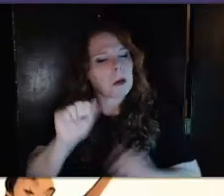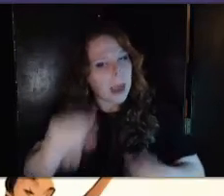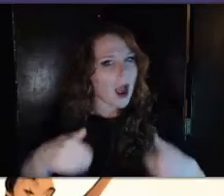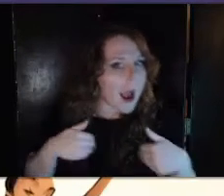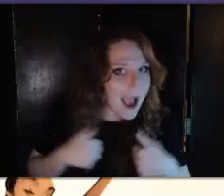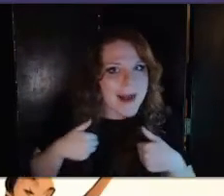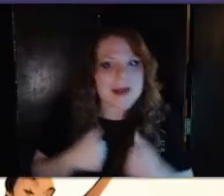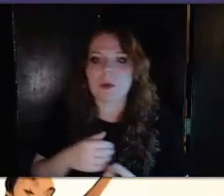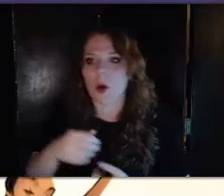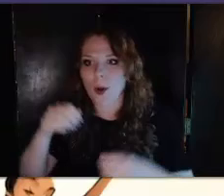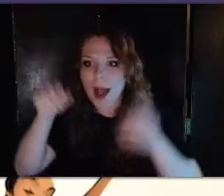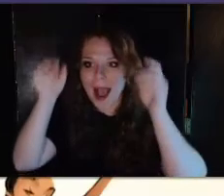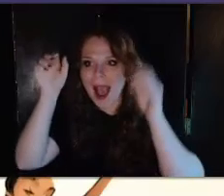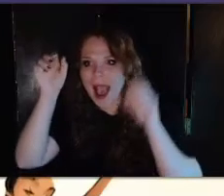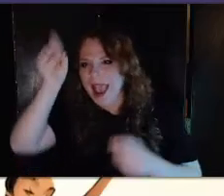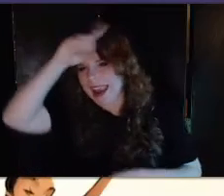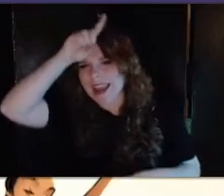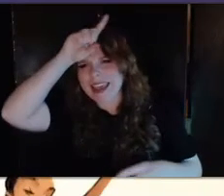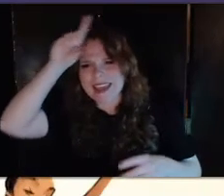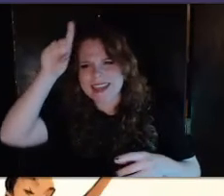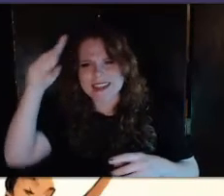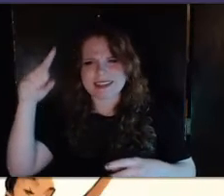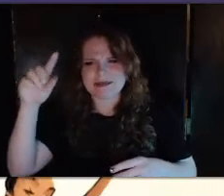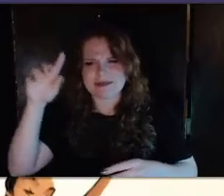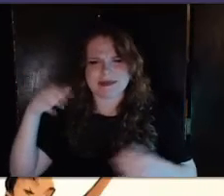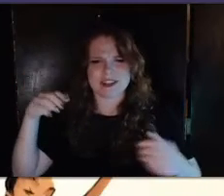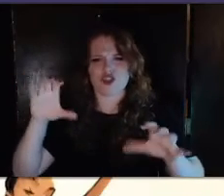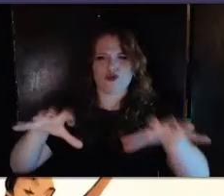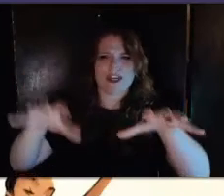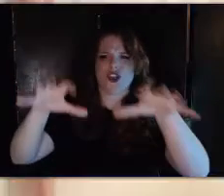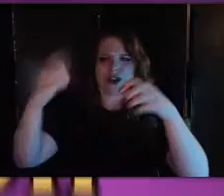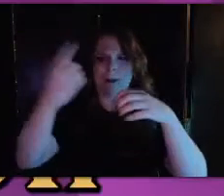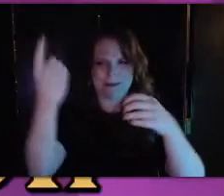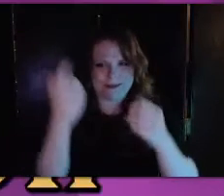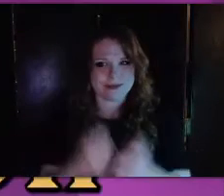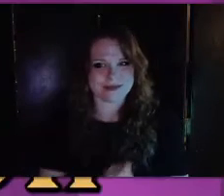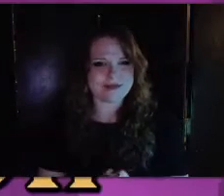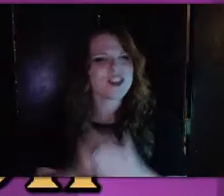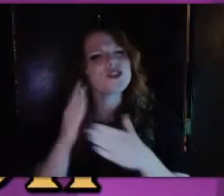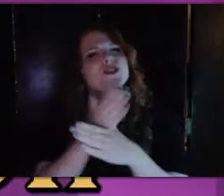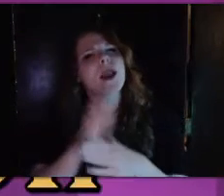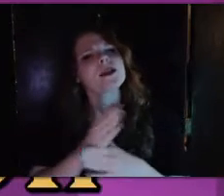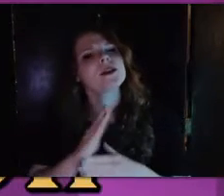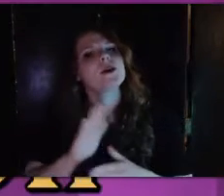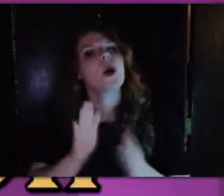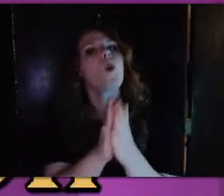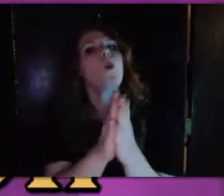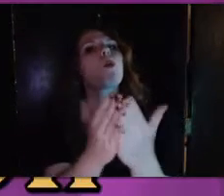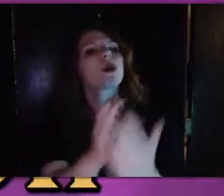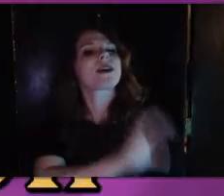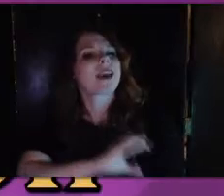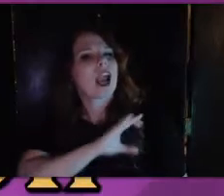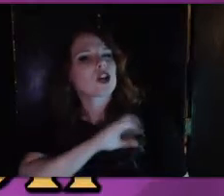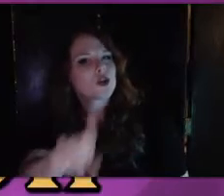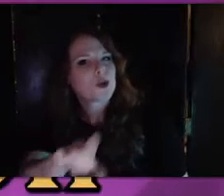animal or even an alien creature, that could be an interesting meet and greet too. So share with us, what book character